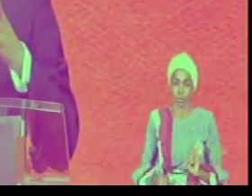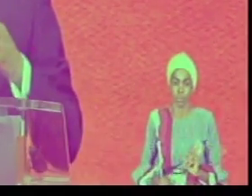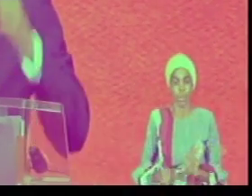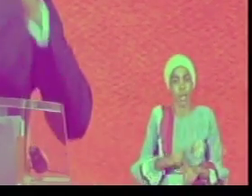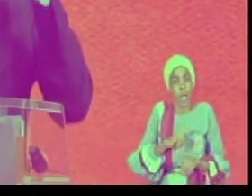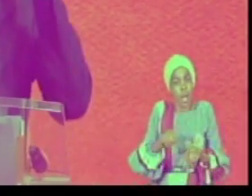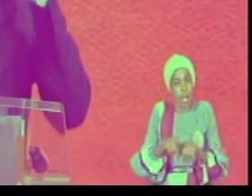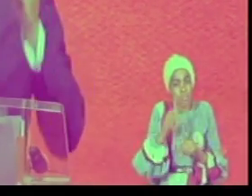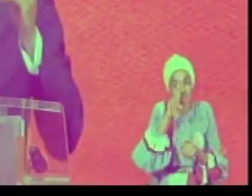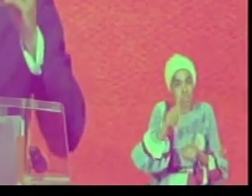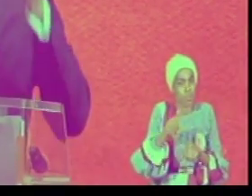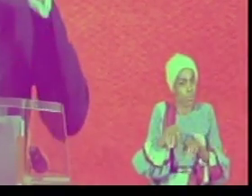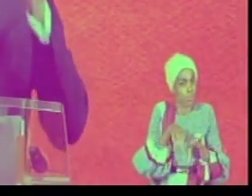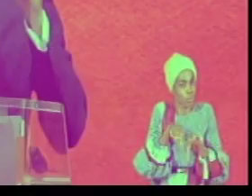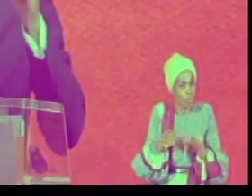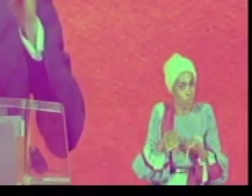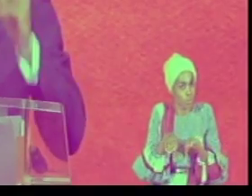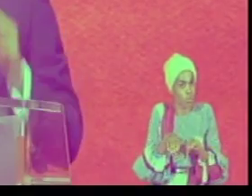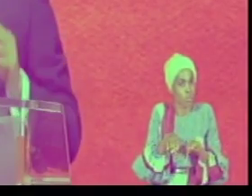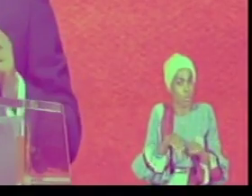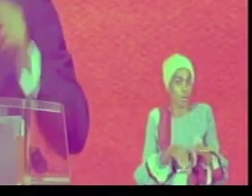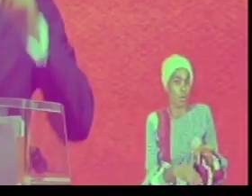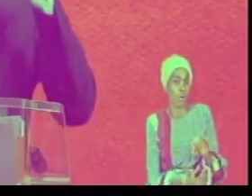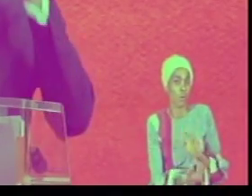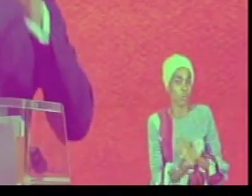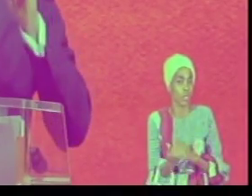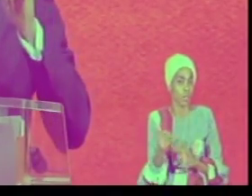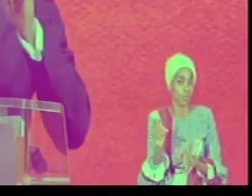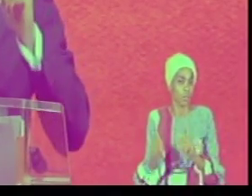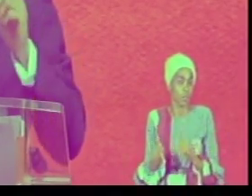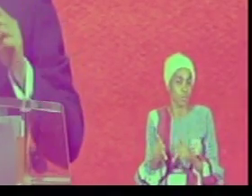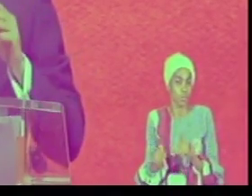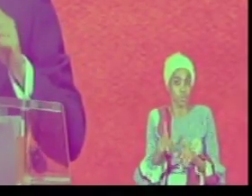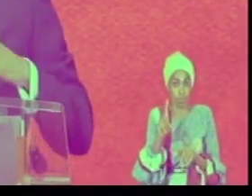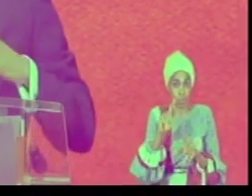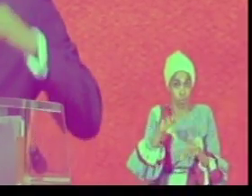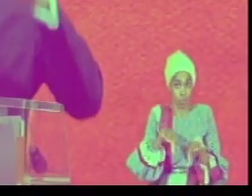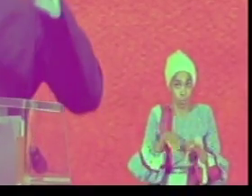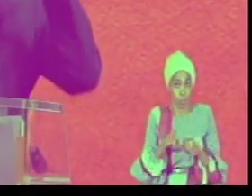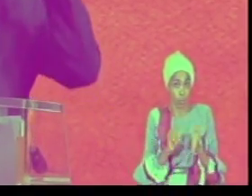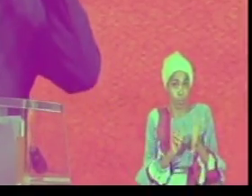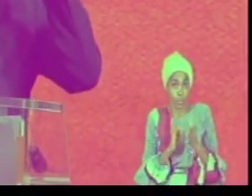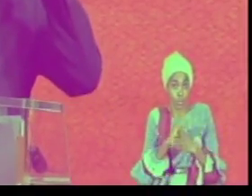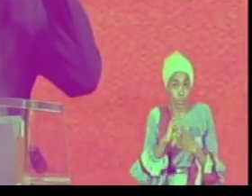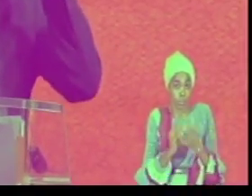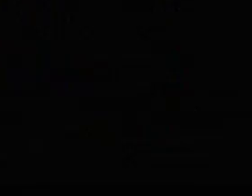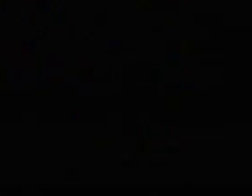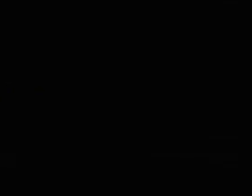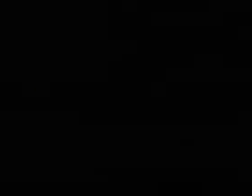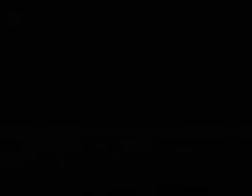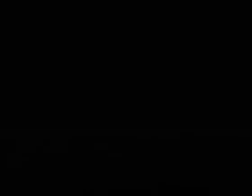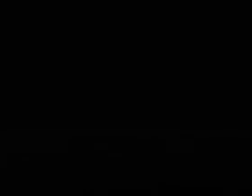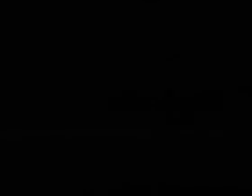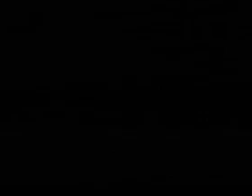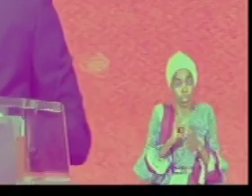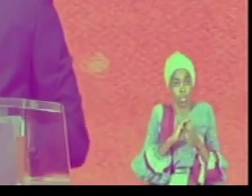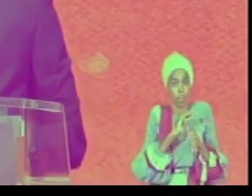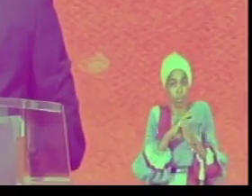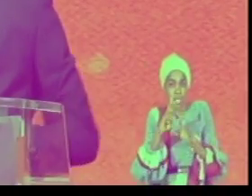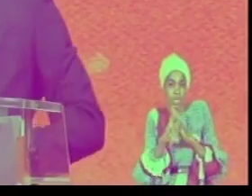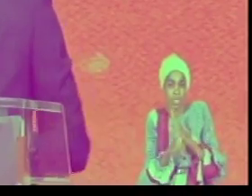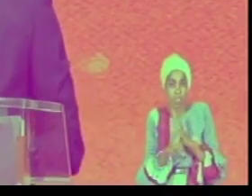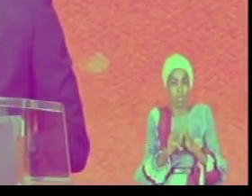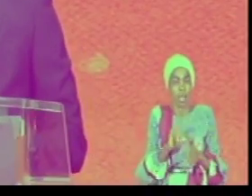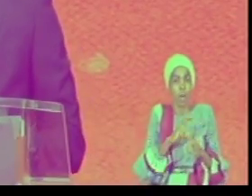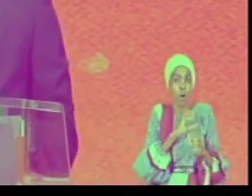people's work, but make sure you mention their name, acknowledge them. In fact, you can put their name first before you start